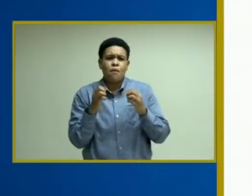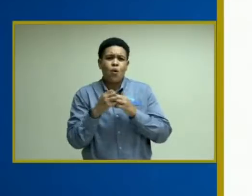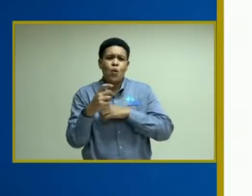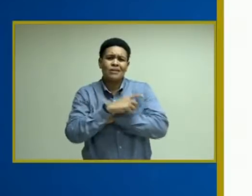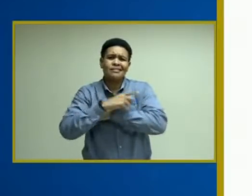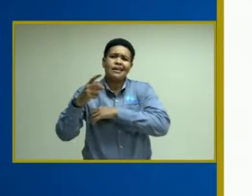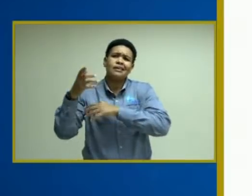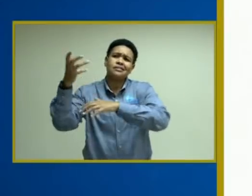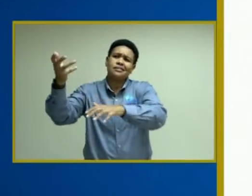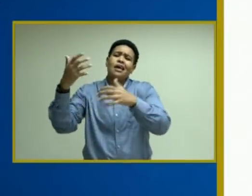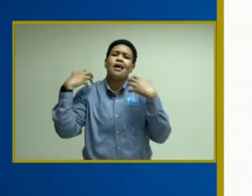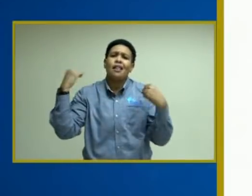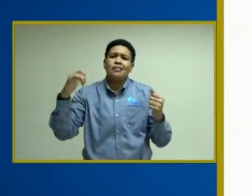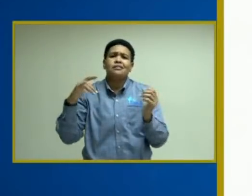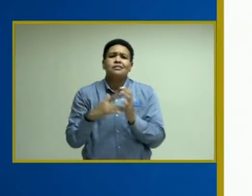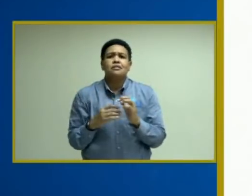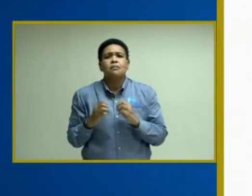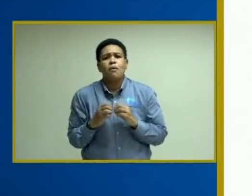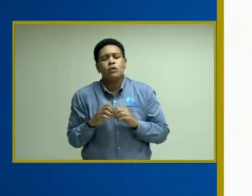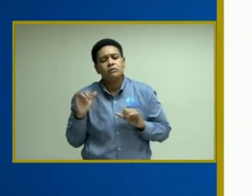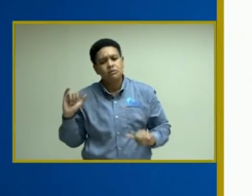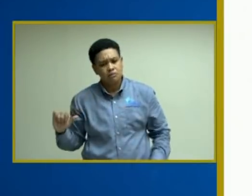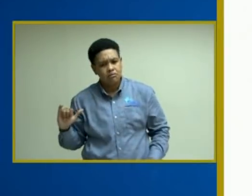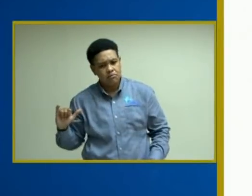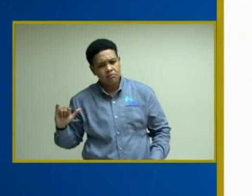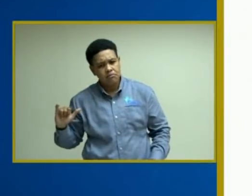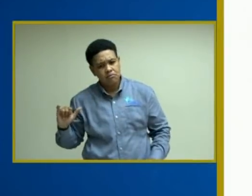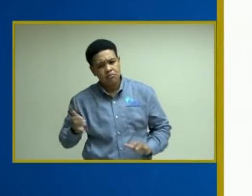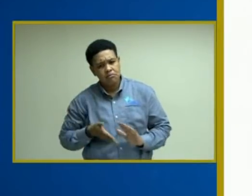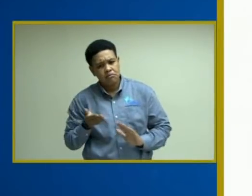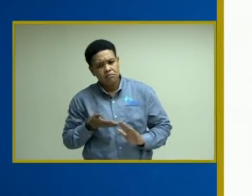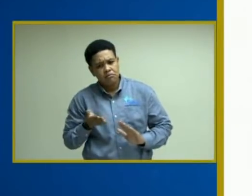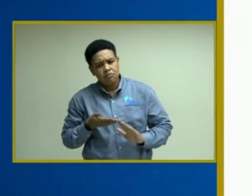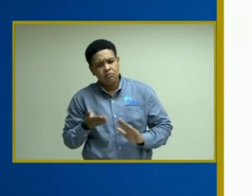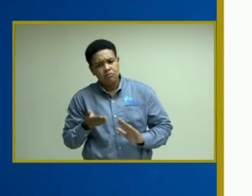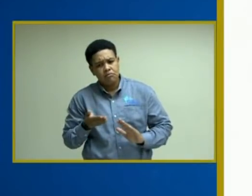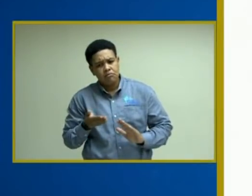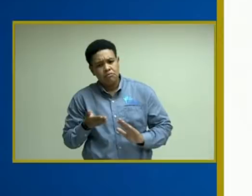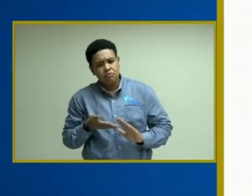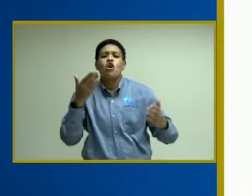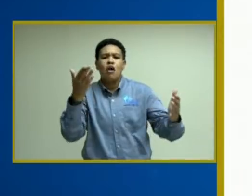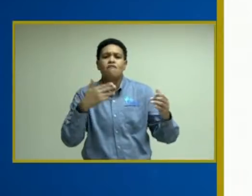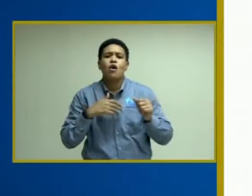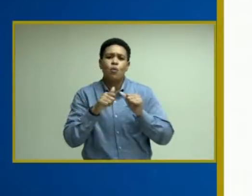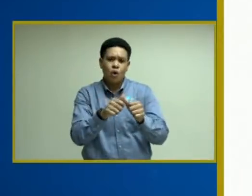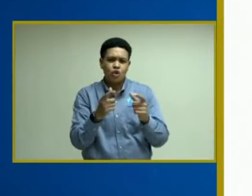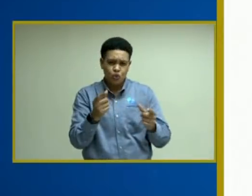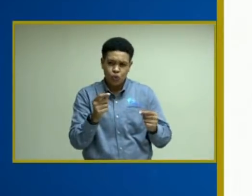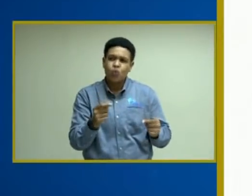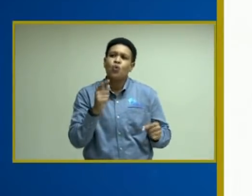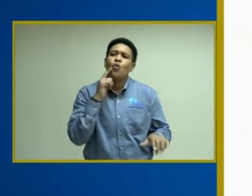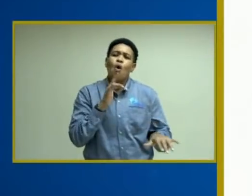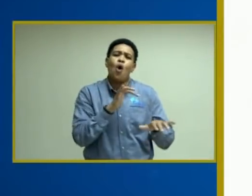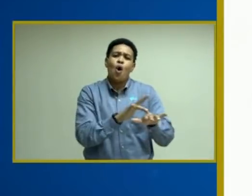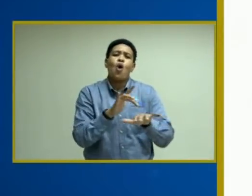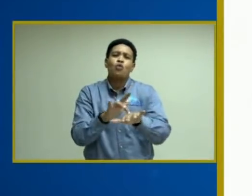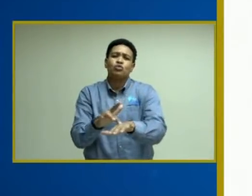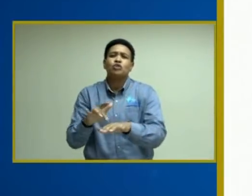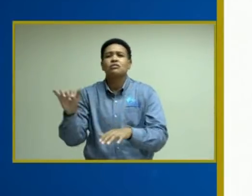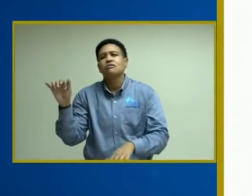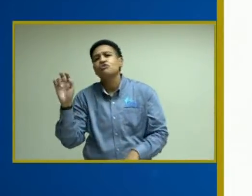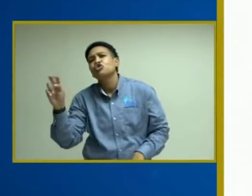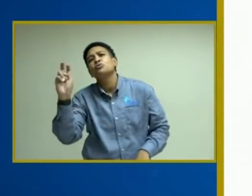the health centers that we have vaccine offering, and we continue to do our mobile outreaches and our